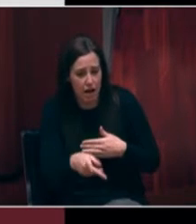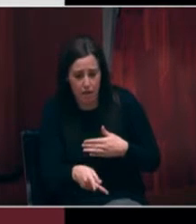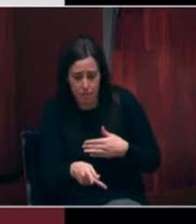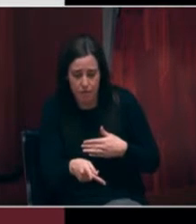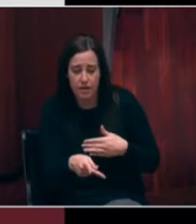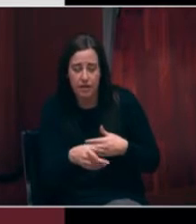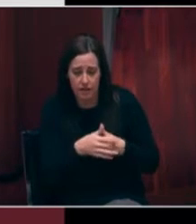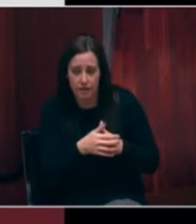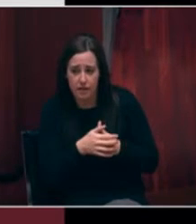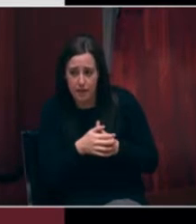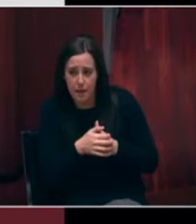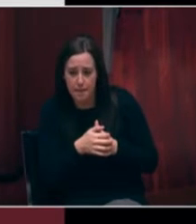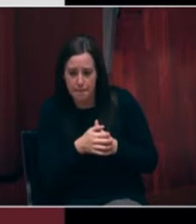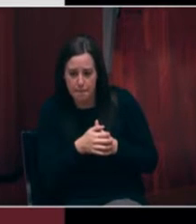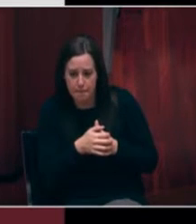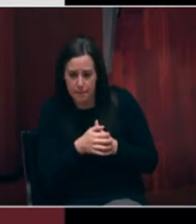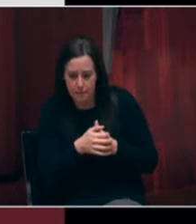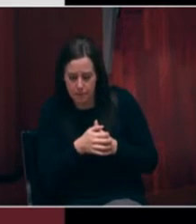that. So